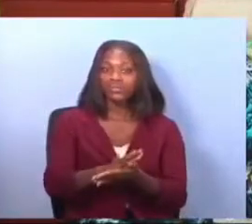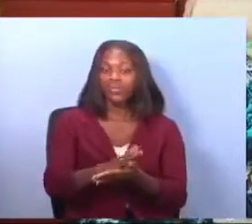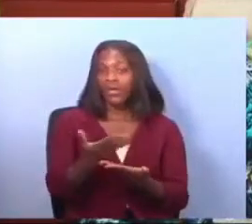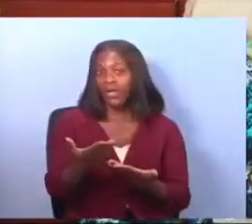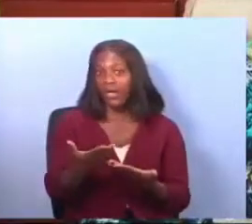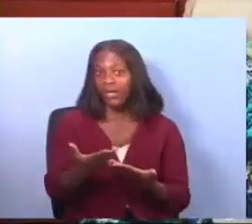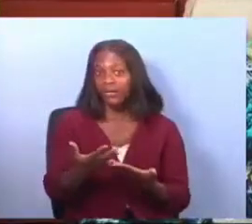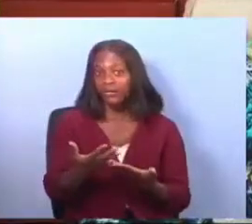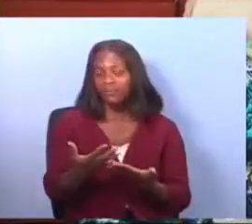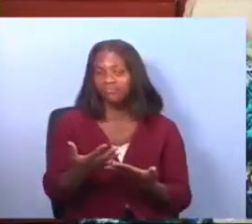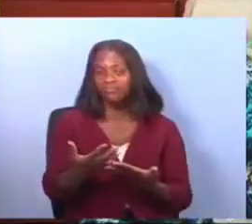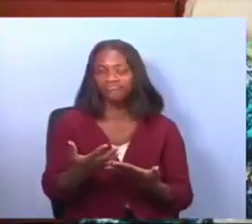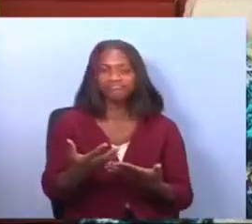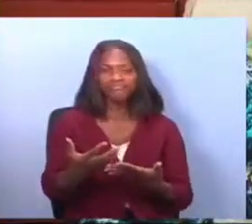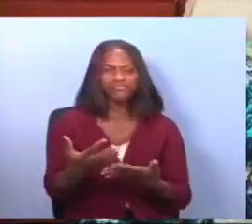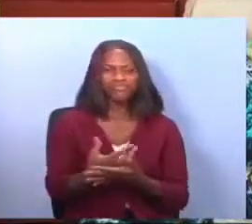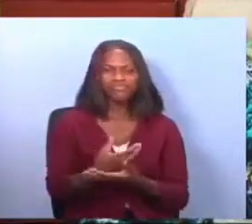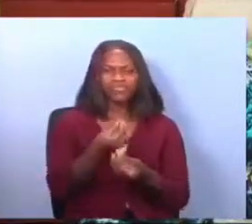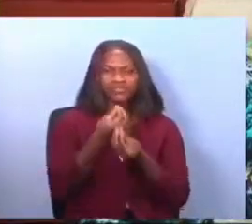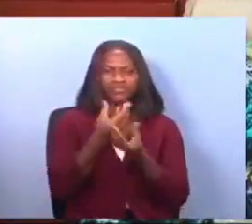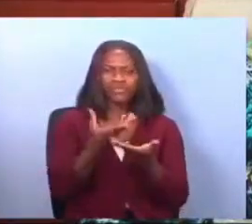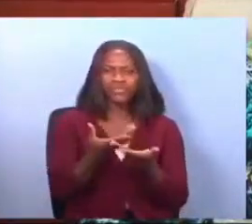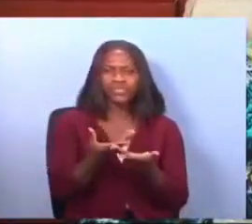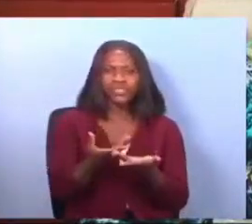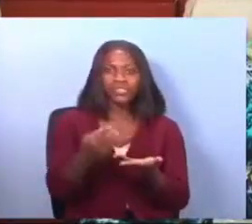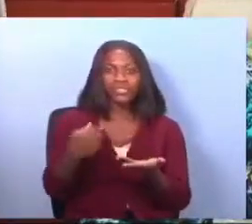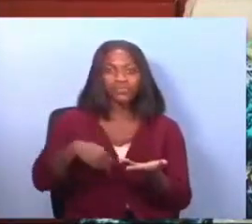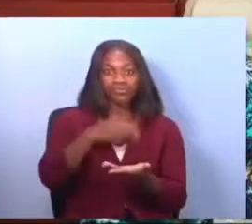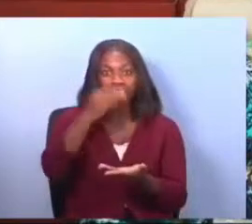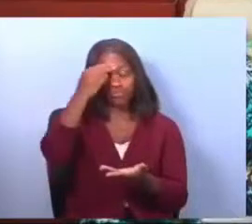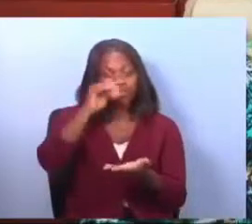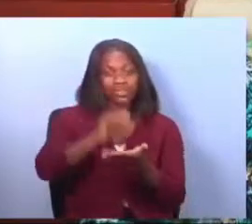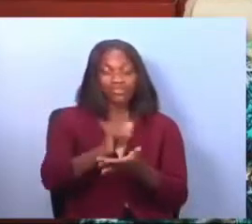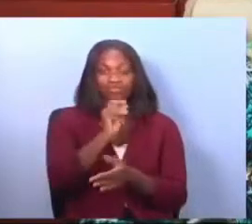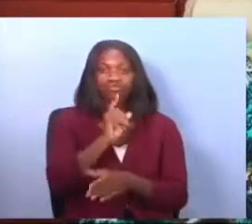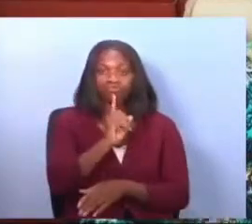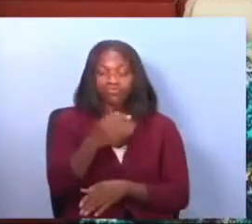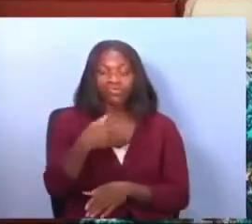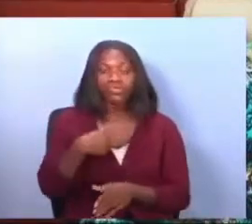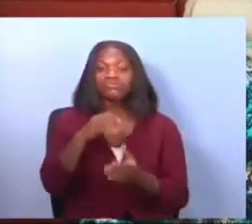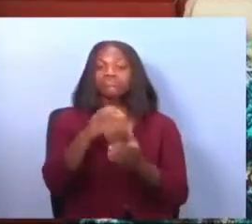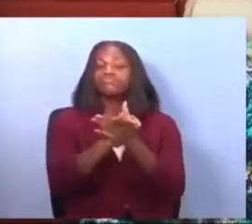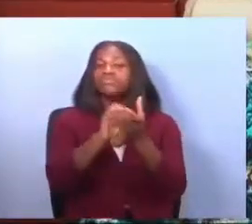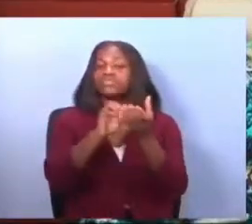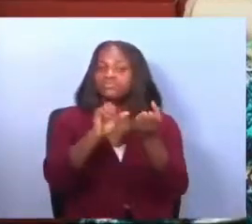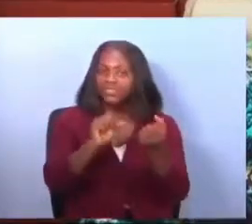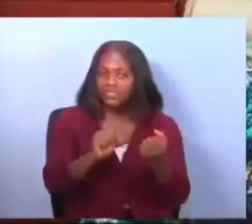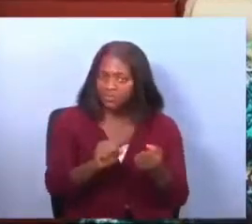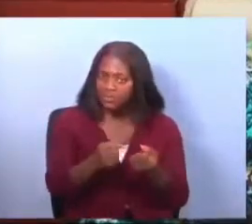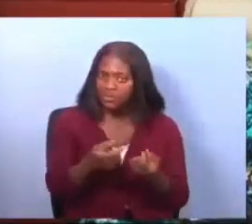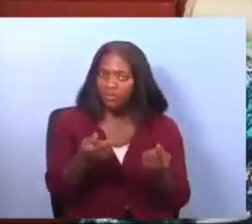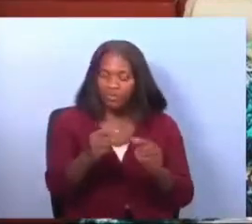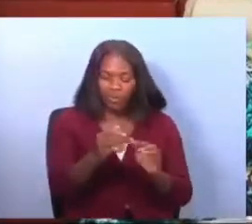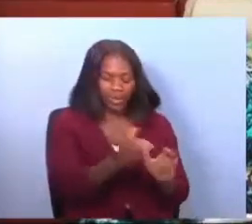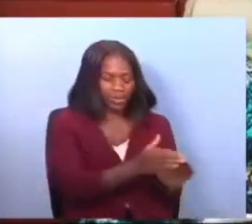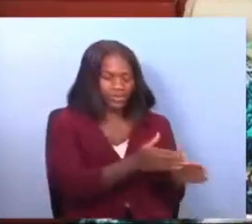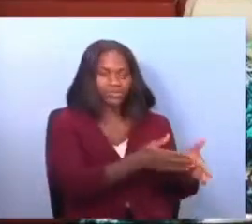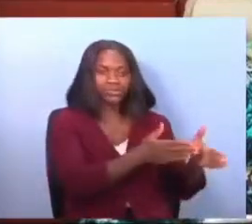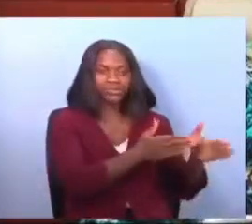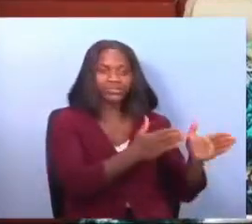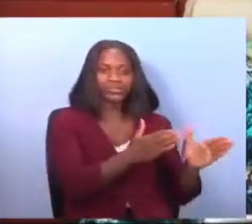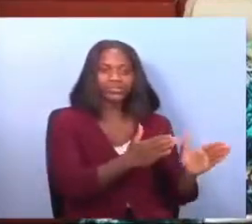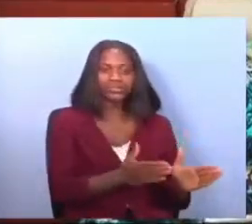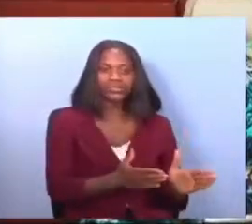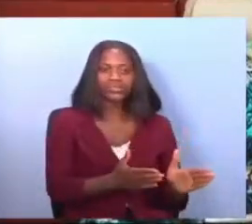that that was not the case. So Mr. Speaker, I believe that when the minority leader wants to